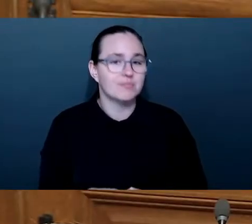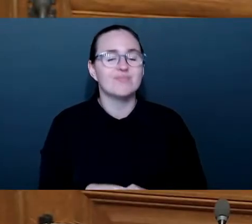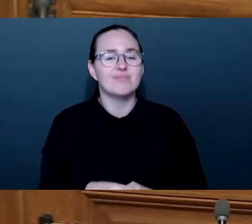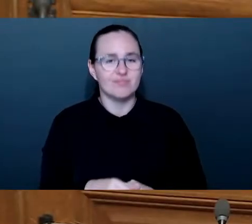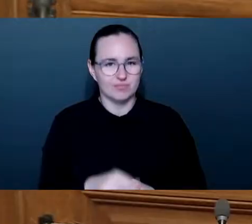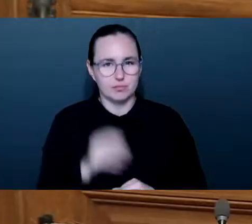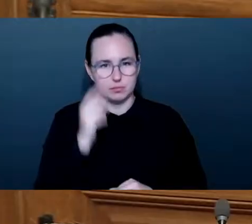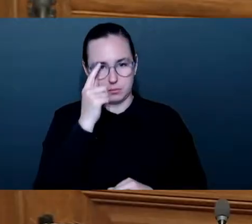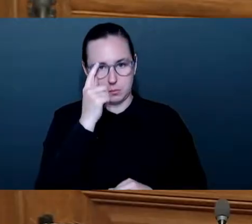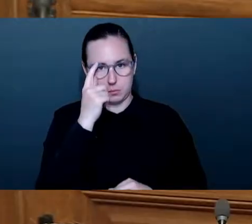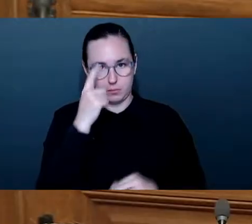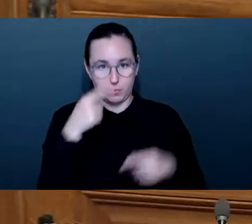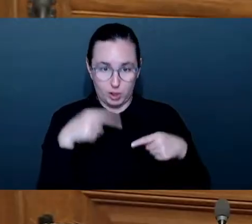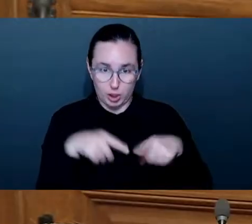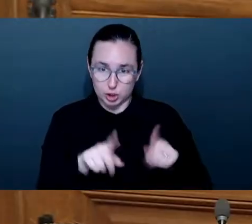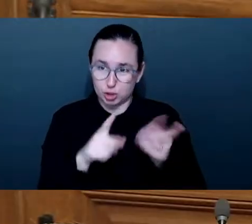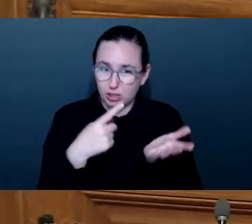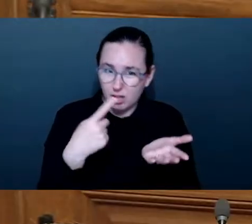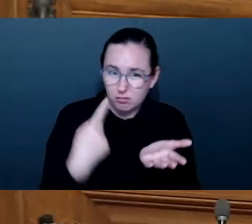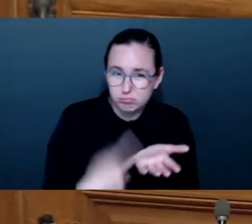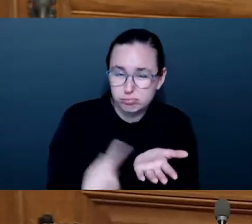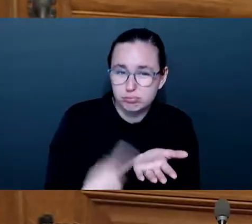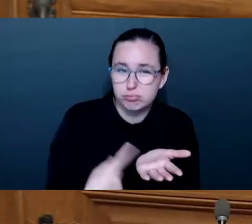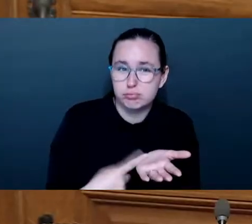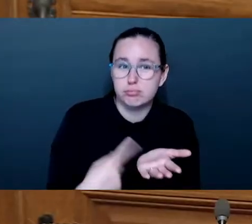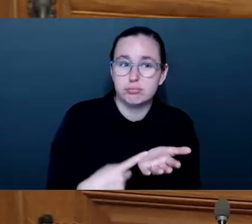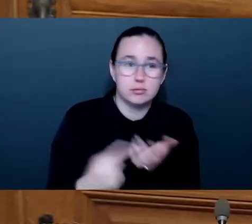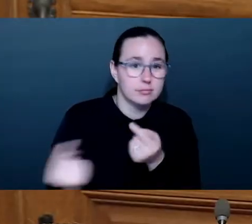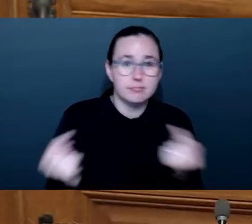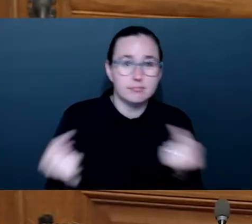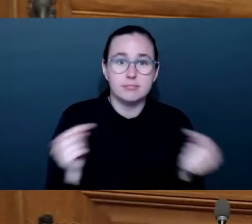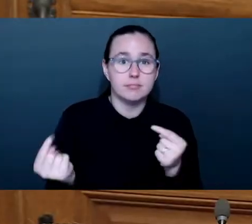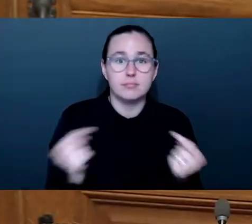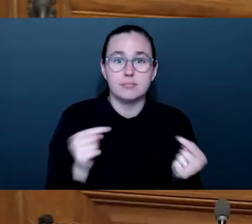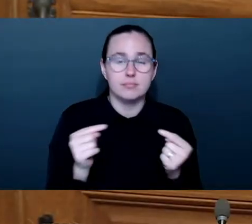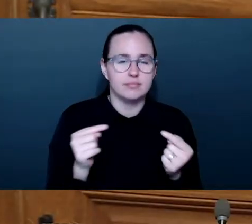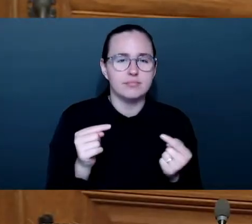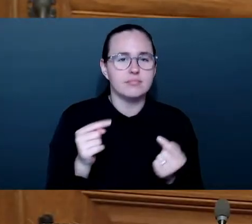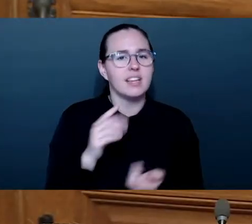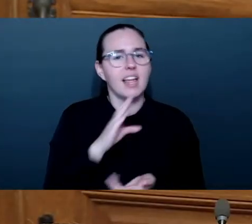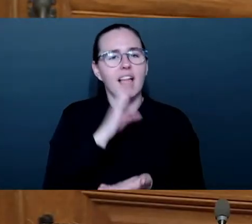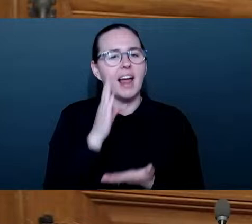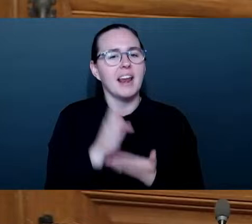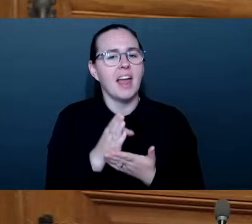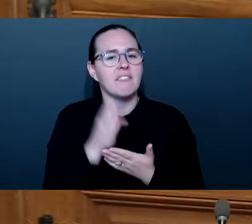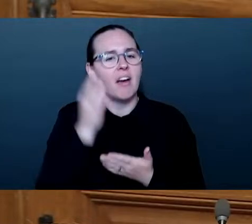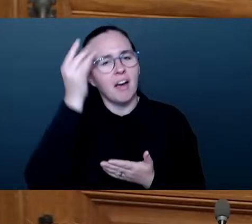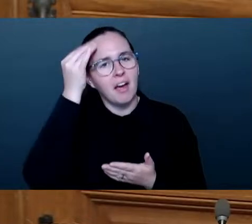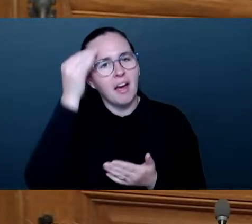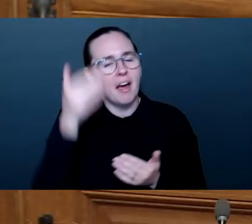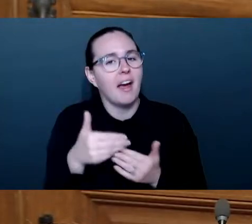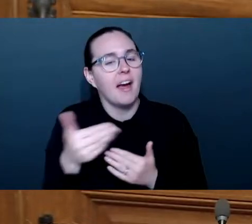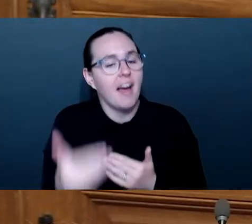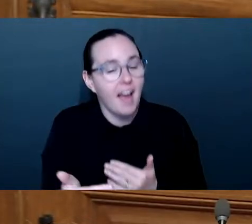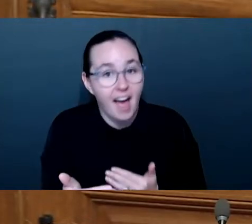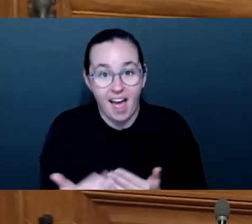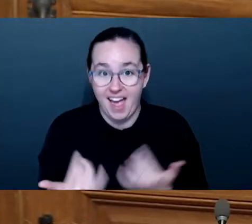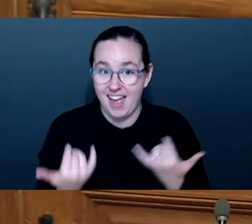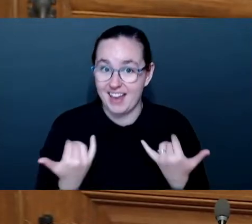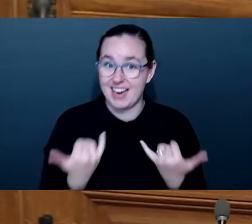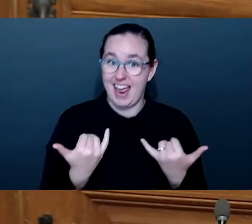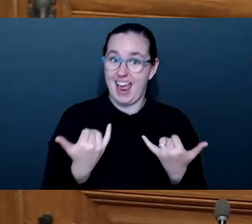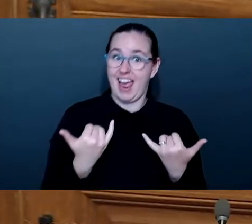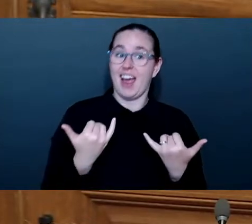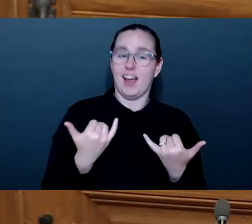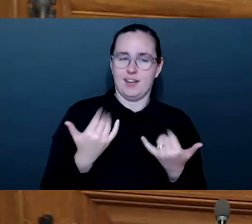about what happens next. And today I have the great privilege of welcoming the print brokerage of the Department of the King's Printer. Here in the House today